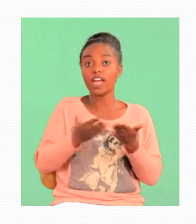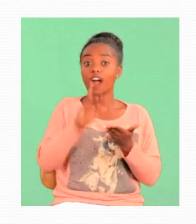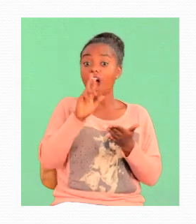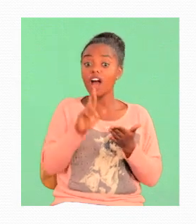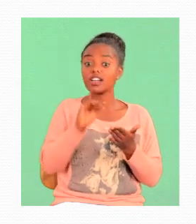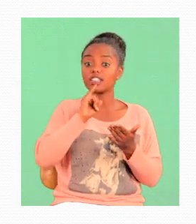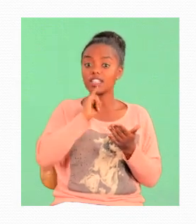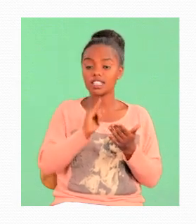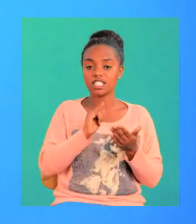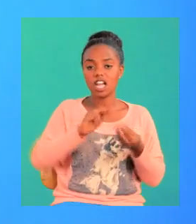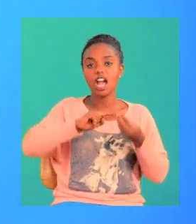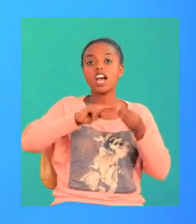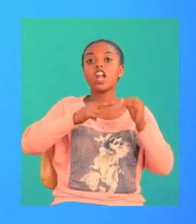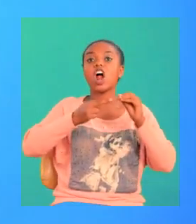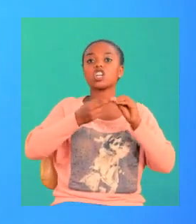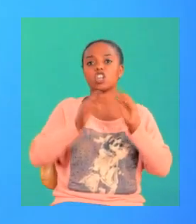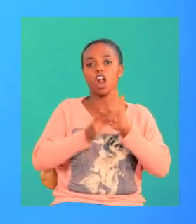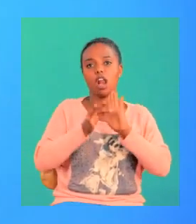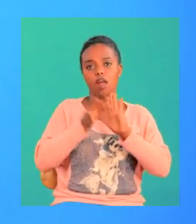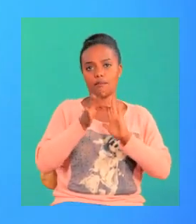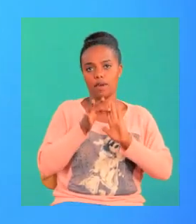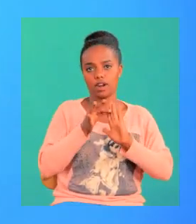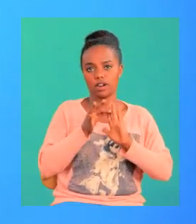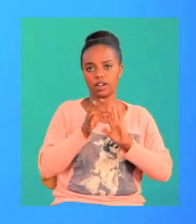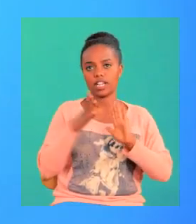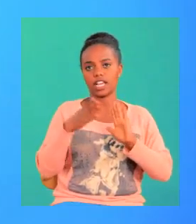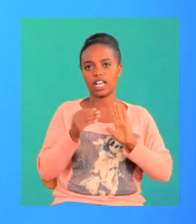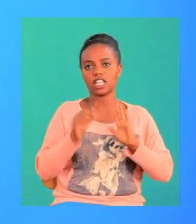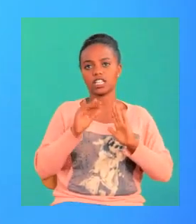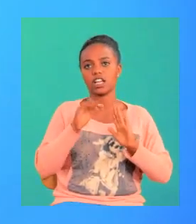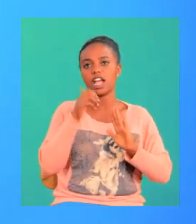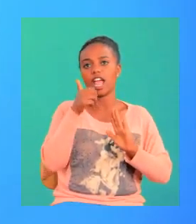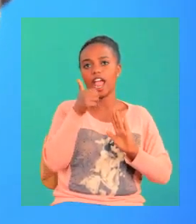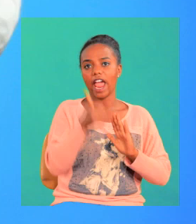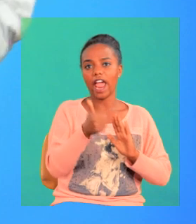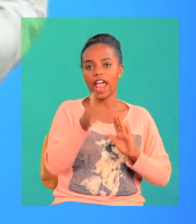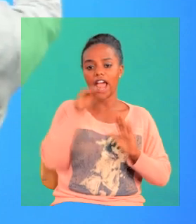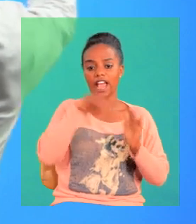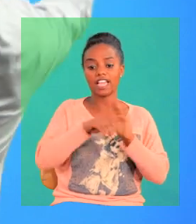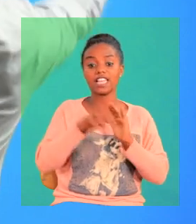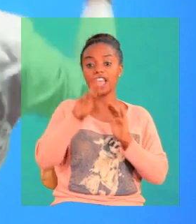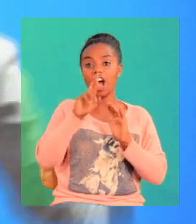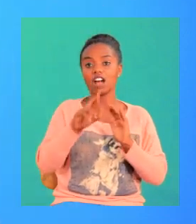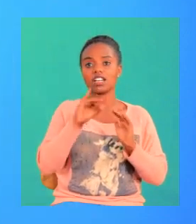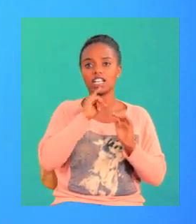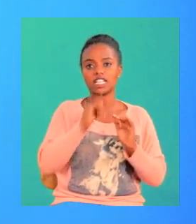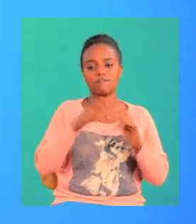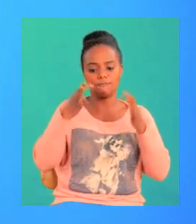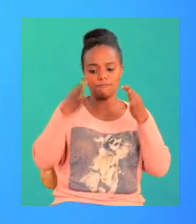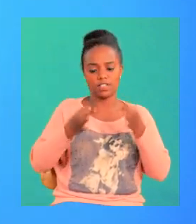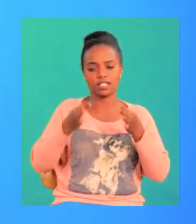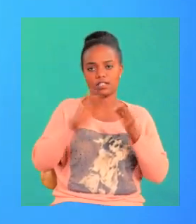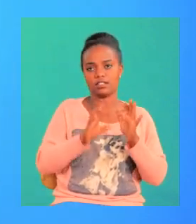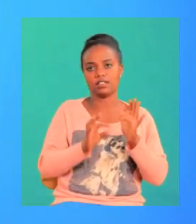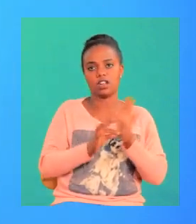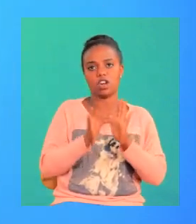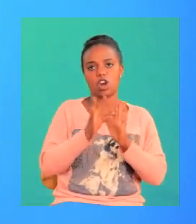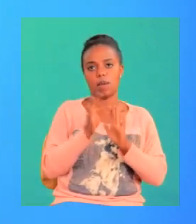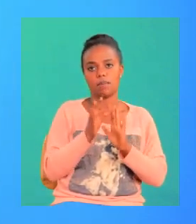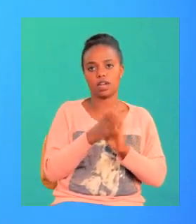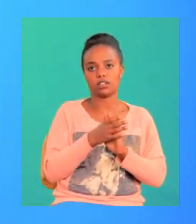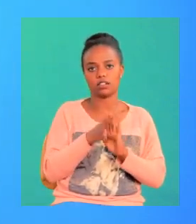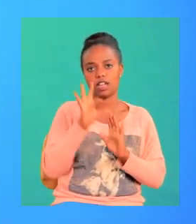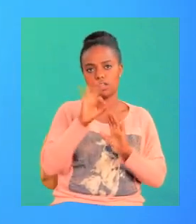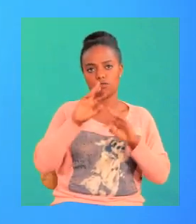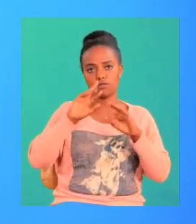r is rational number and a in r is a fixed number. So f of x